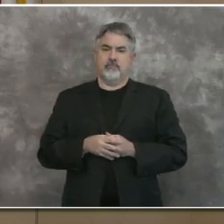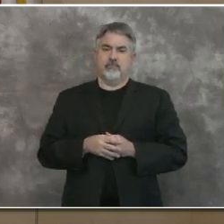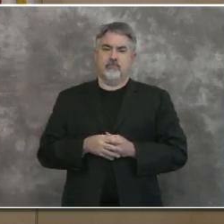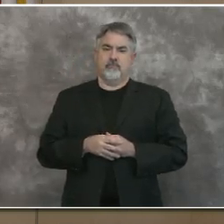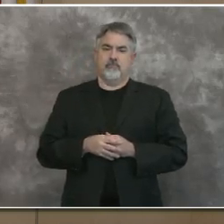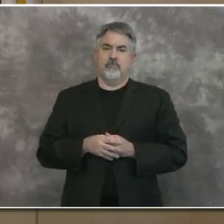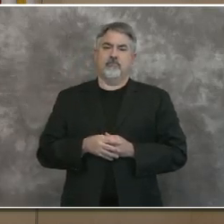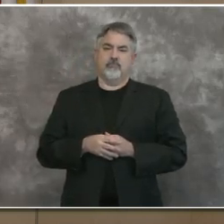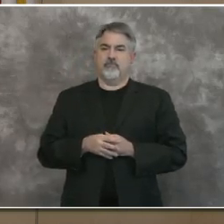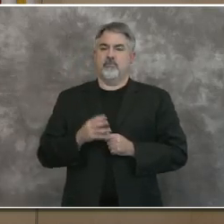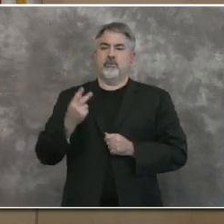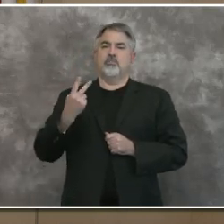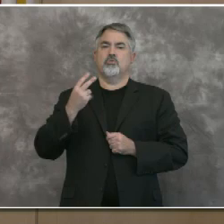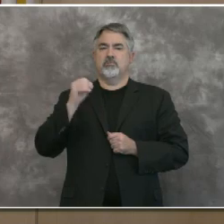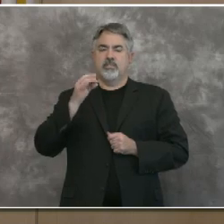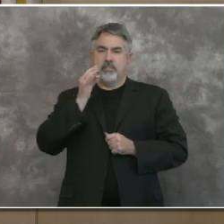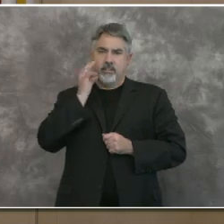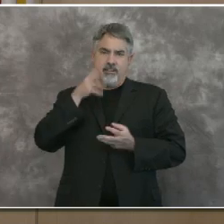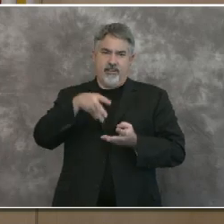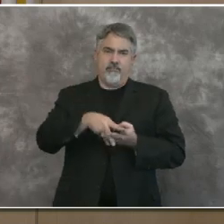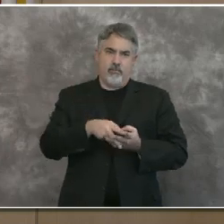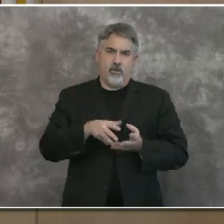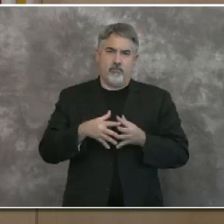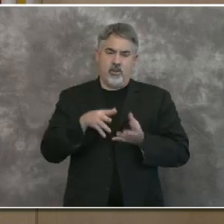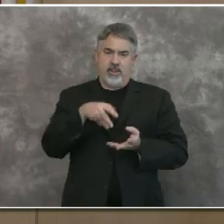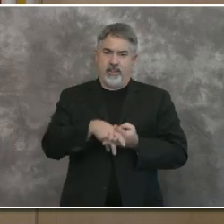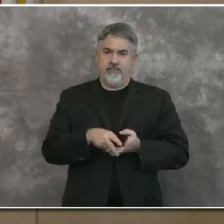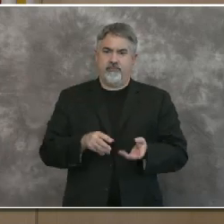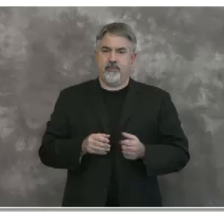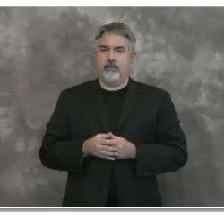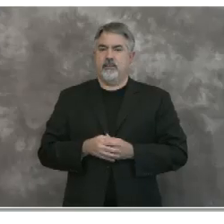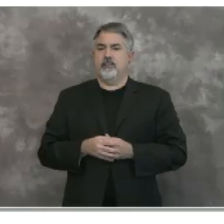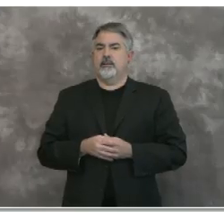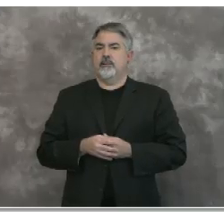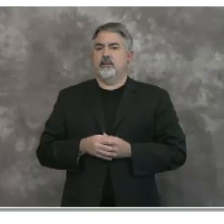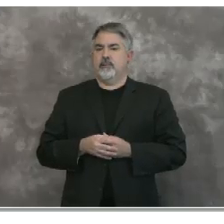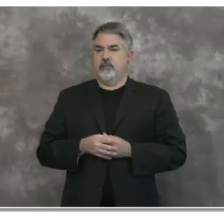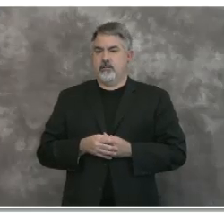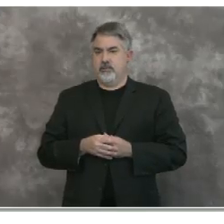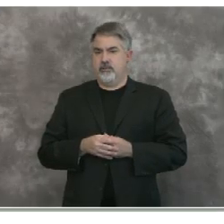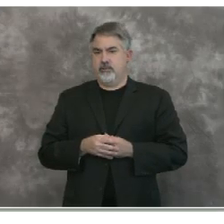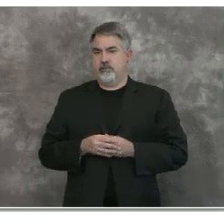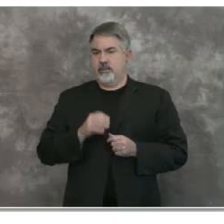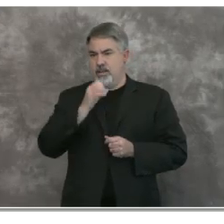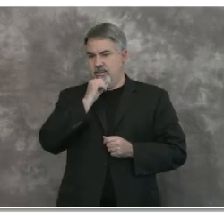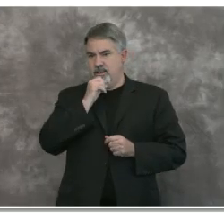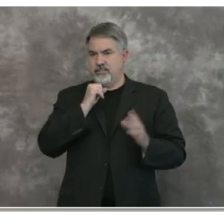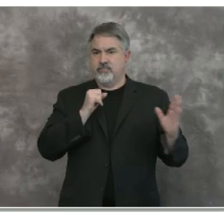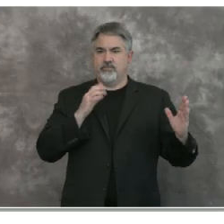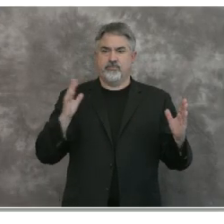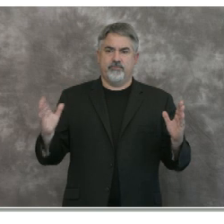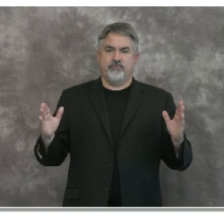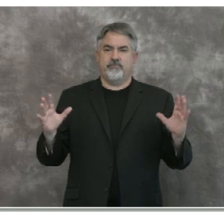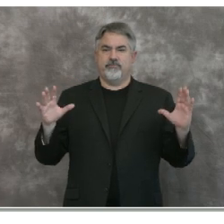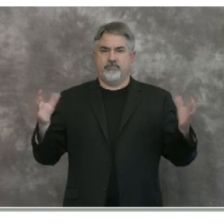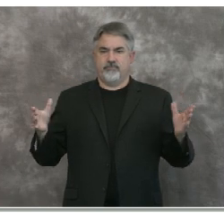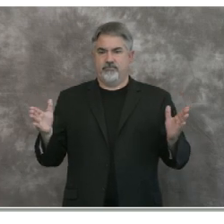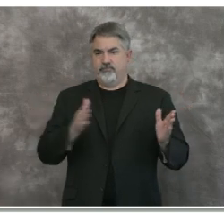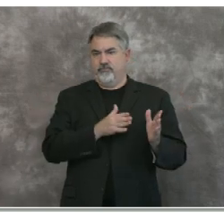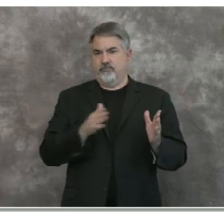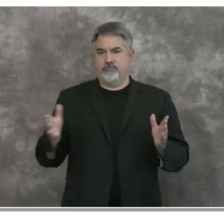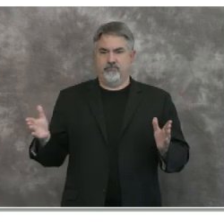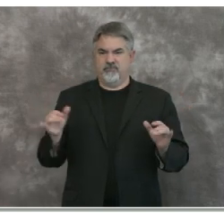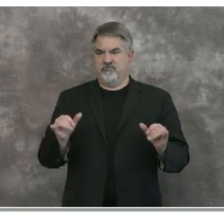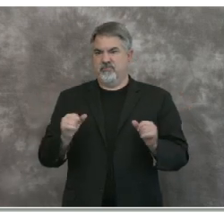Indian. The age range remains the same, 3 months of age to 101 years of age. We